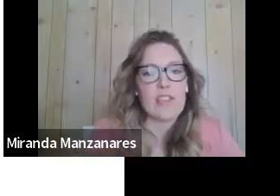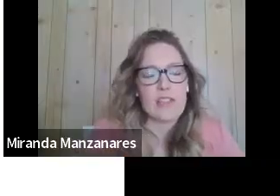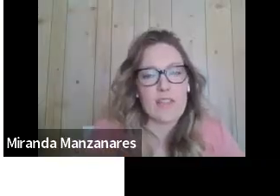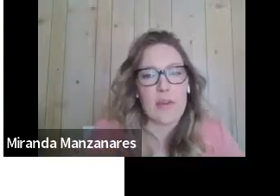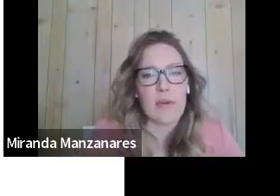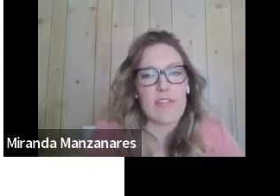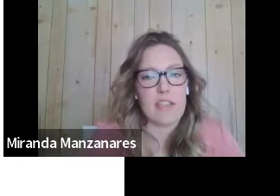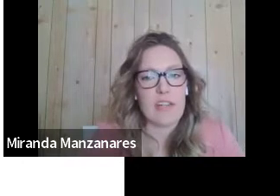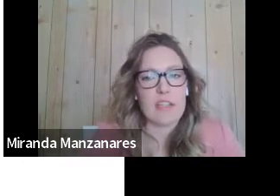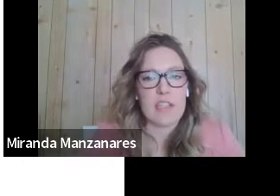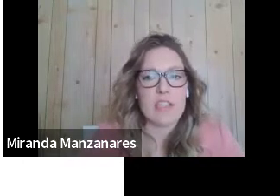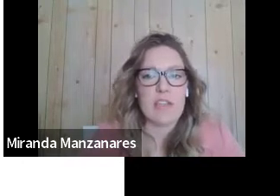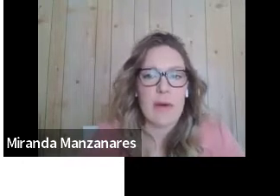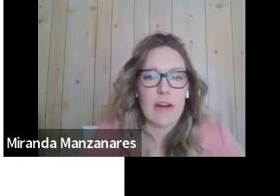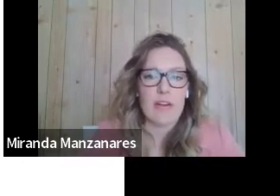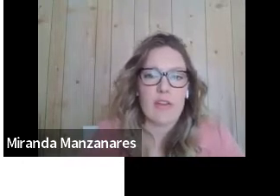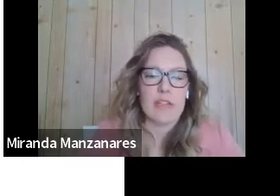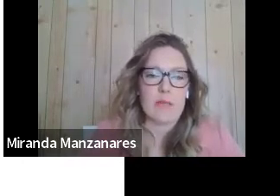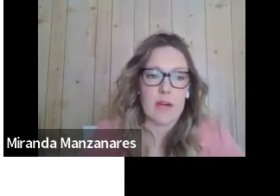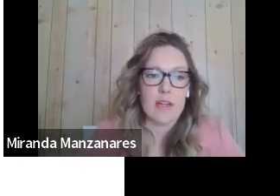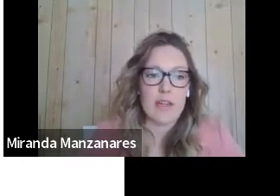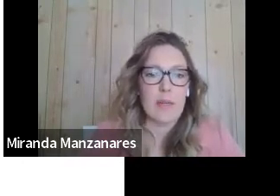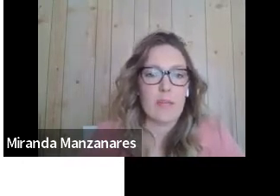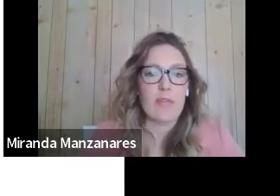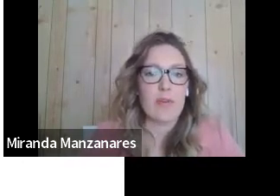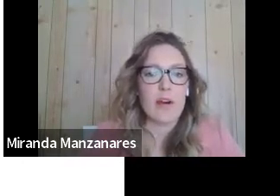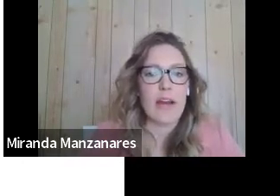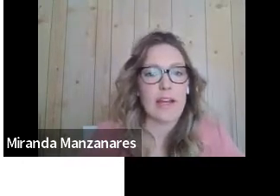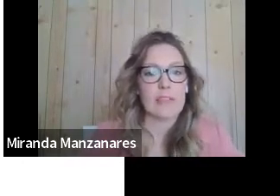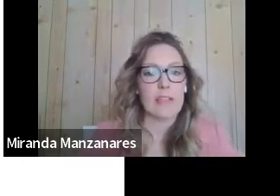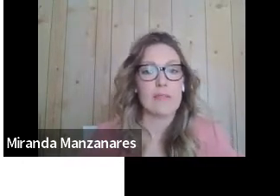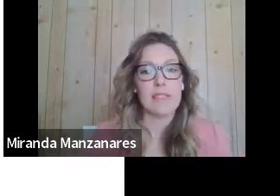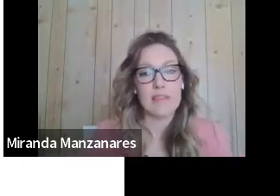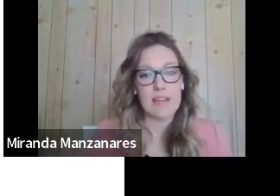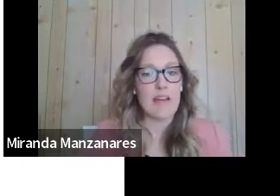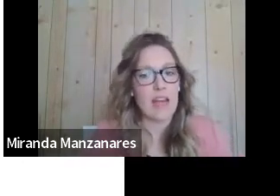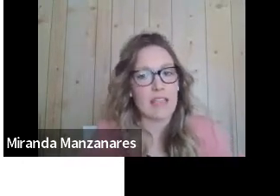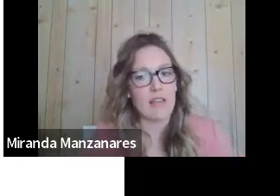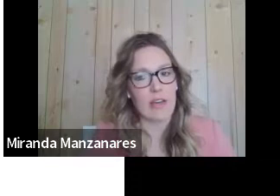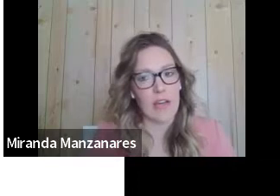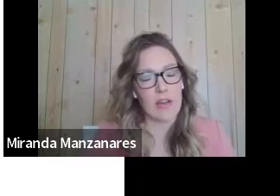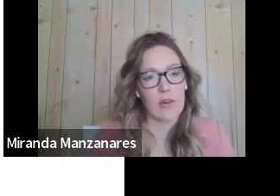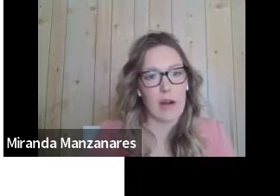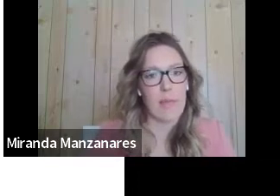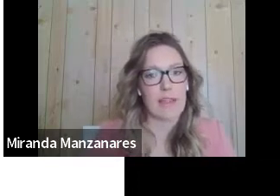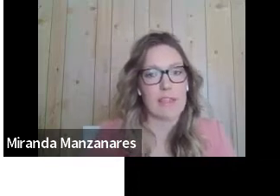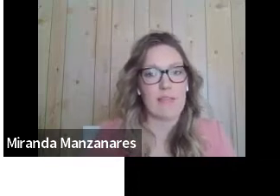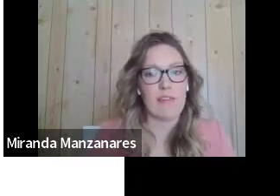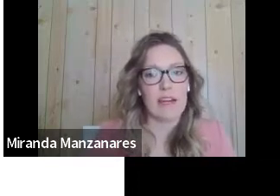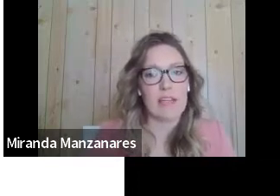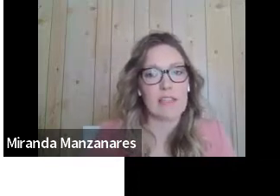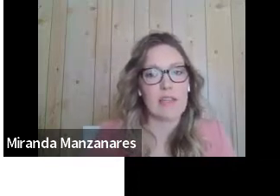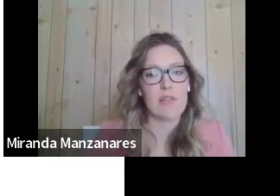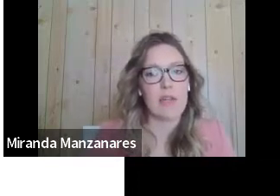Thank you, Chelsea, for the brief introduction to the background for this work. Before getting into the specifics of the activity, including our methods